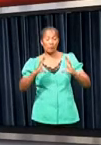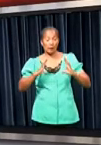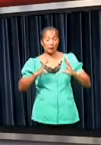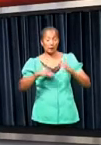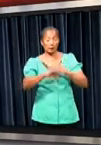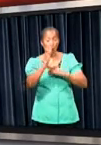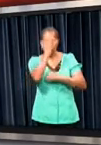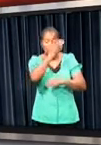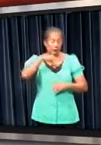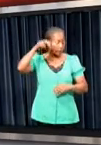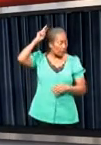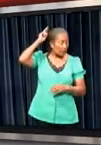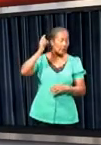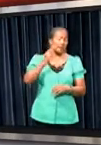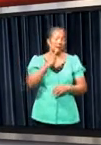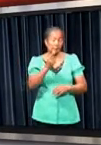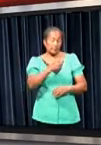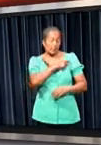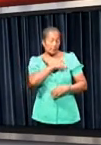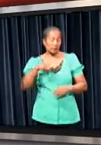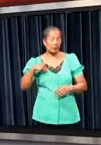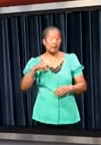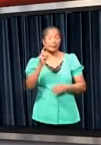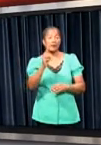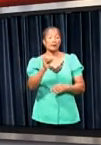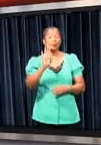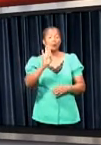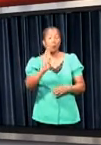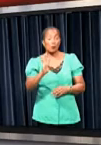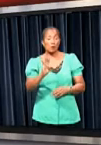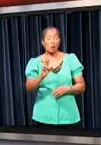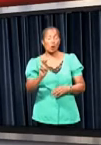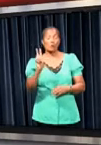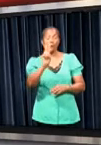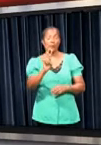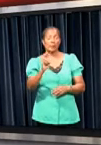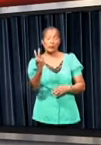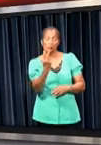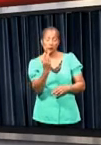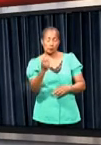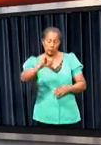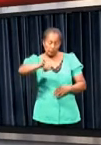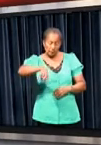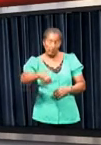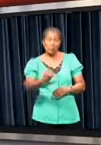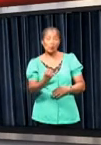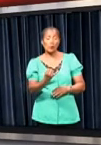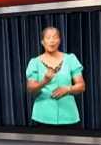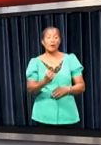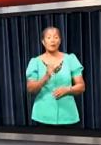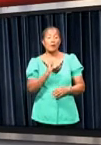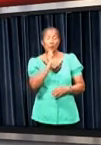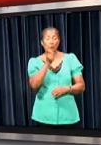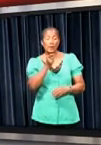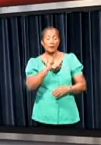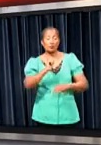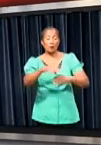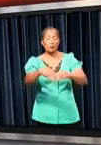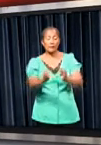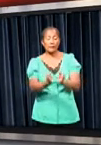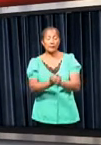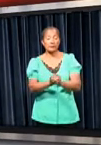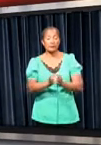was presented to the public by President Desiree Bouterse on Friday, January 22nd at